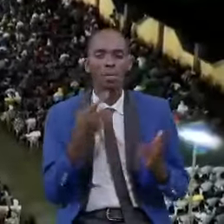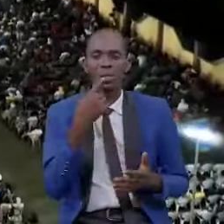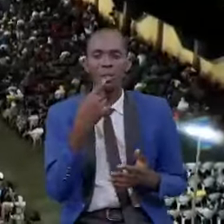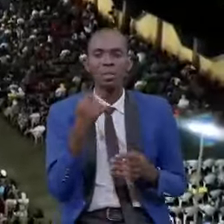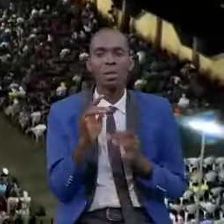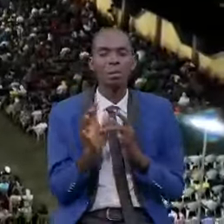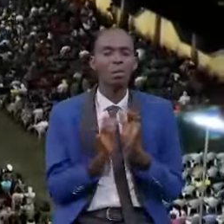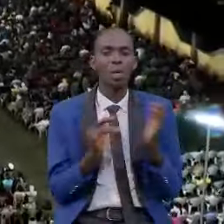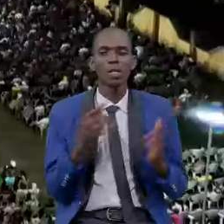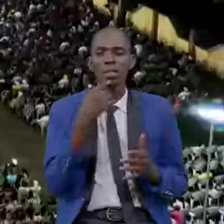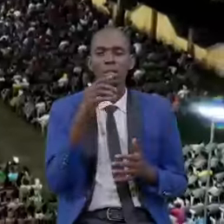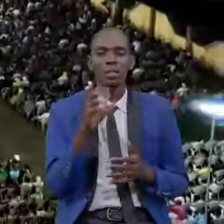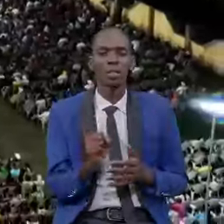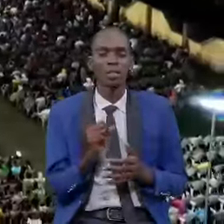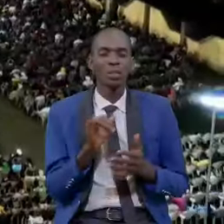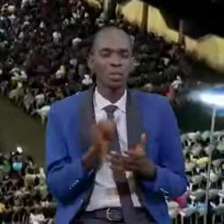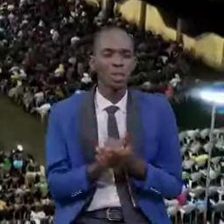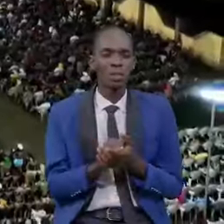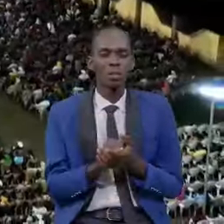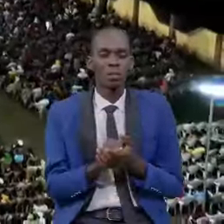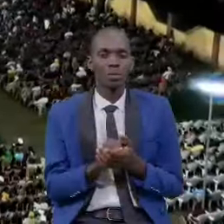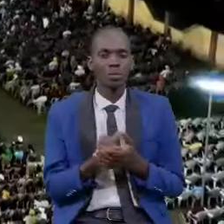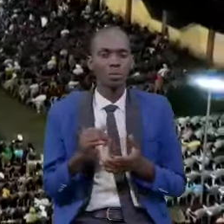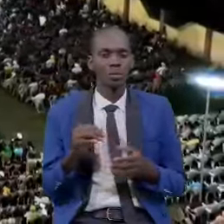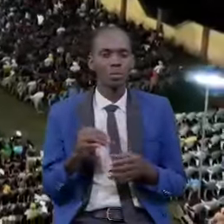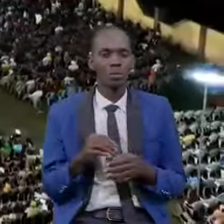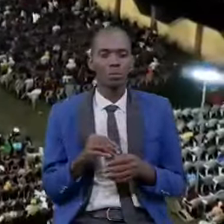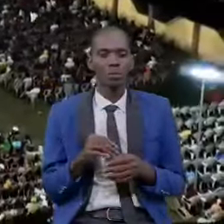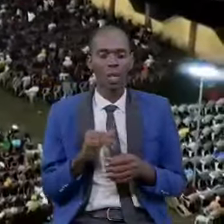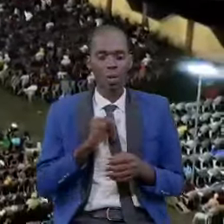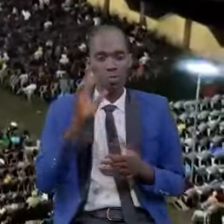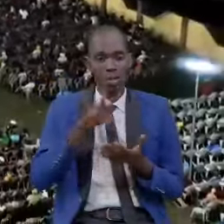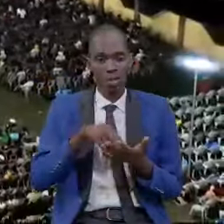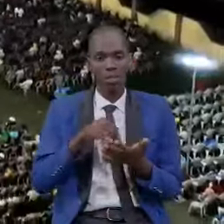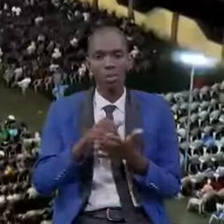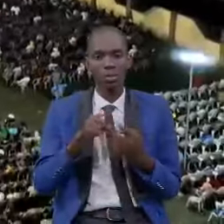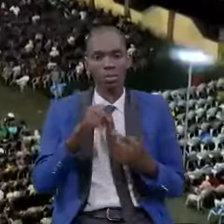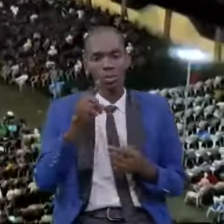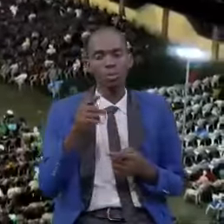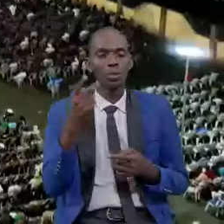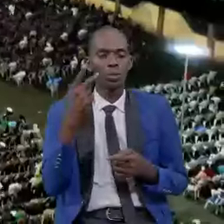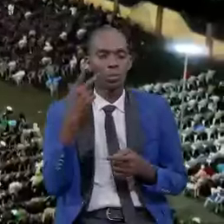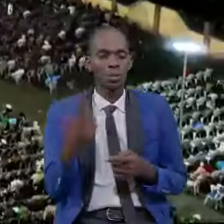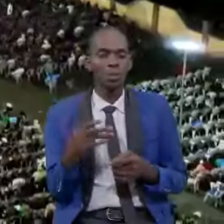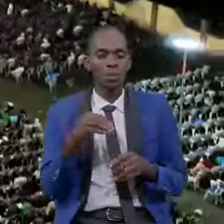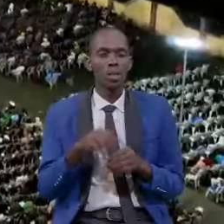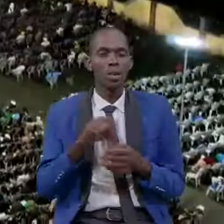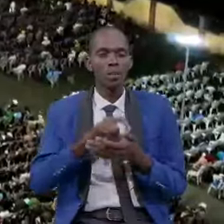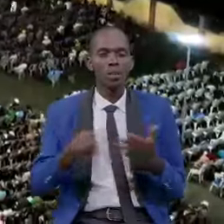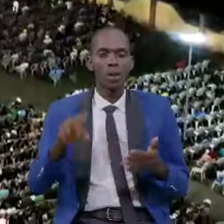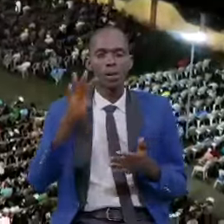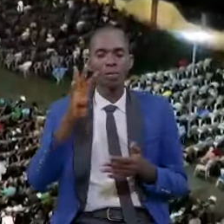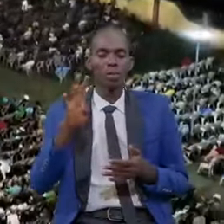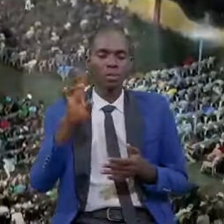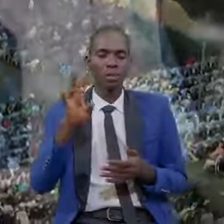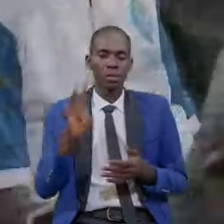says that with sorrow, I'll read it to you. But look at verse 47. In verse 47, it